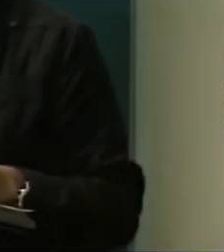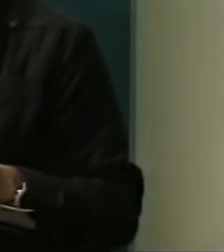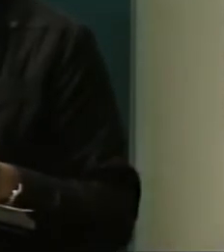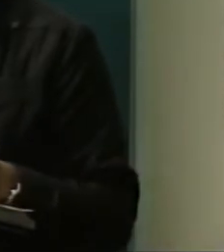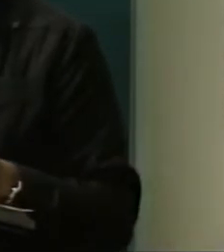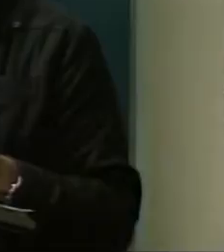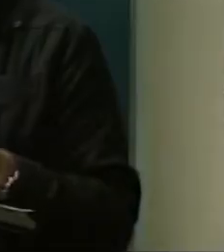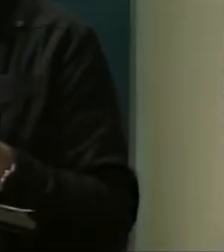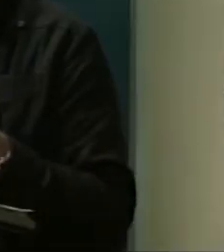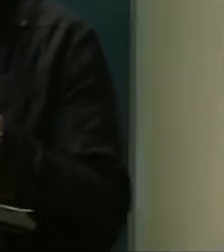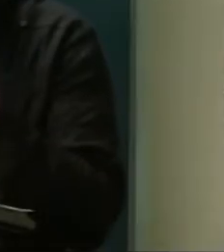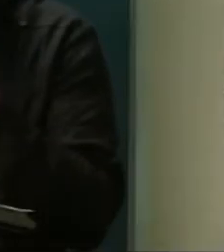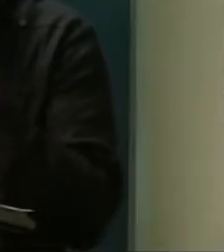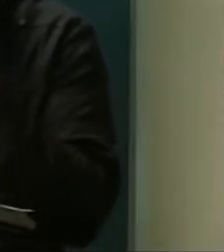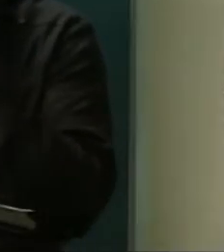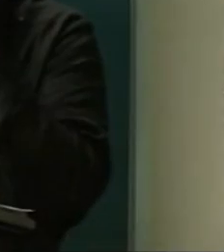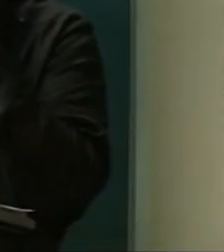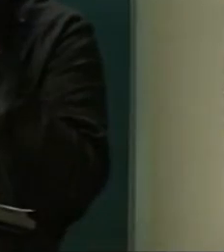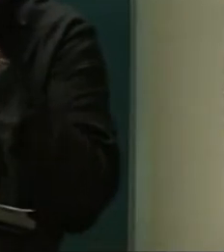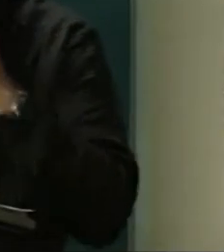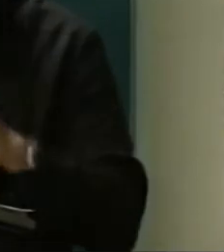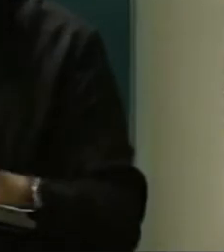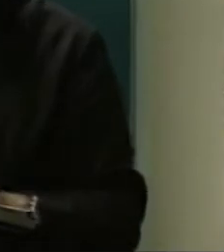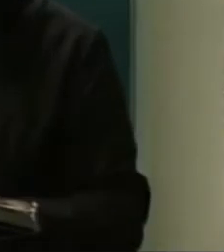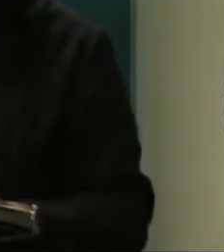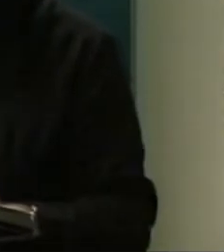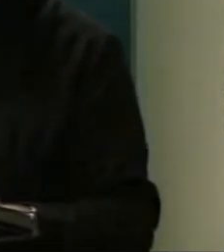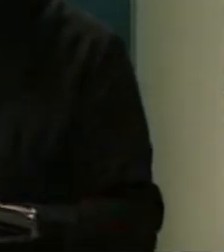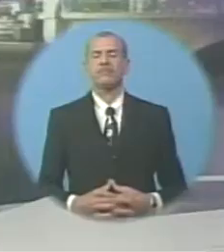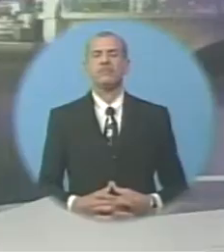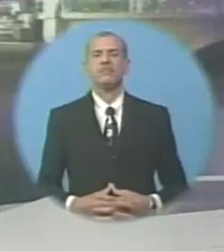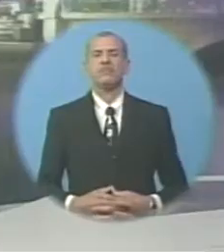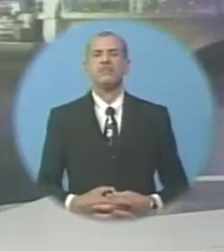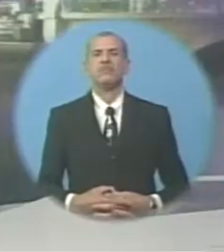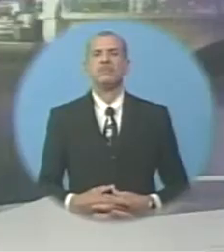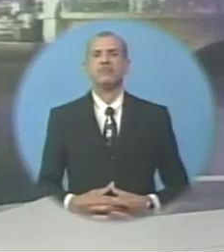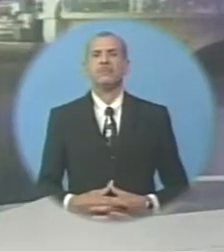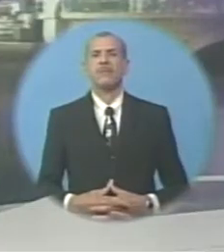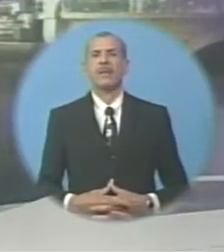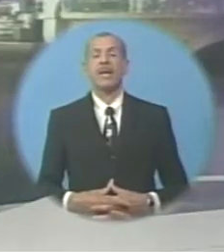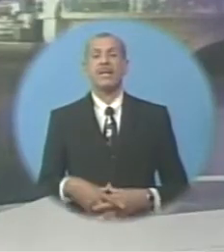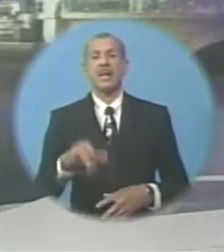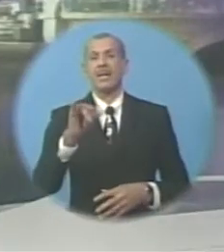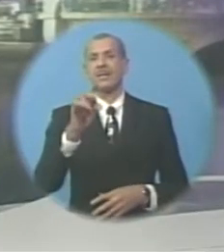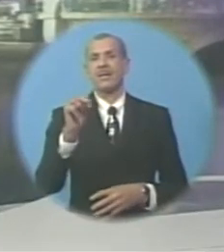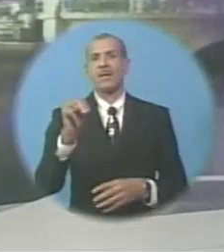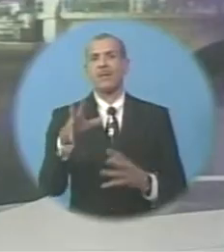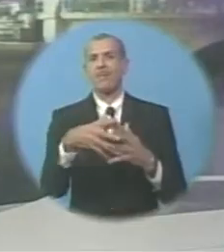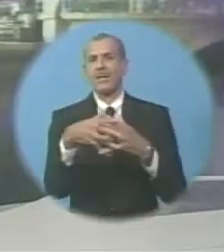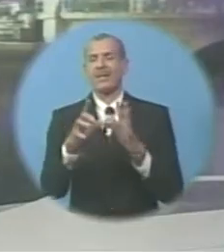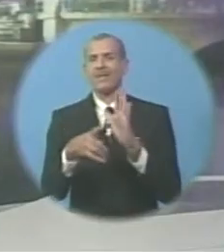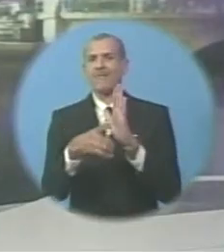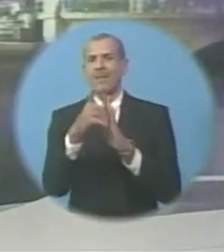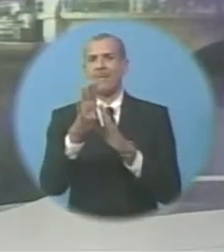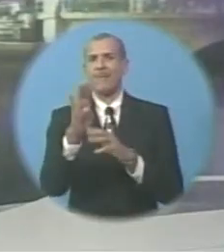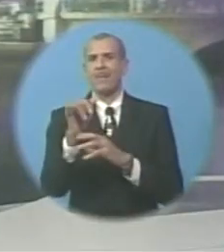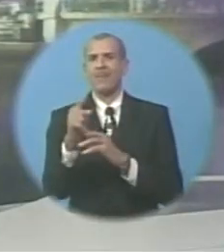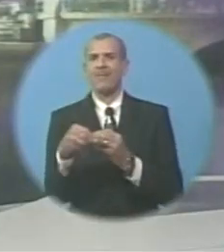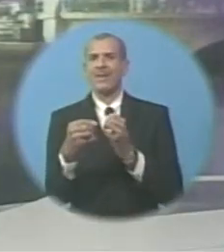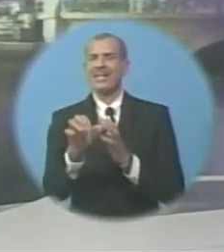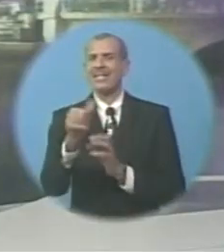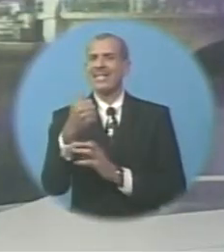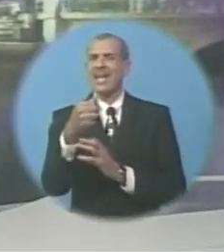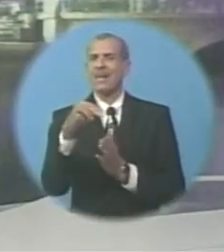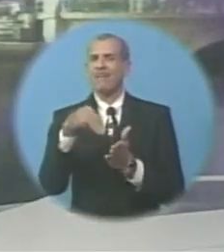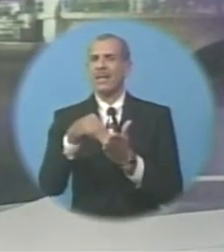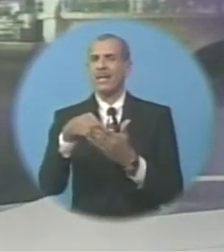even with the mischief embedded in it, in some particular respects. Now, Inter-American Development Bank provided $10 million of